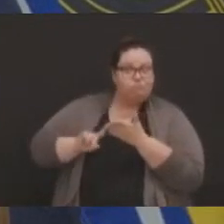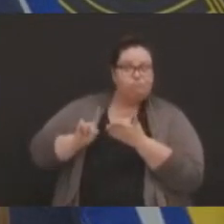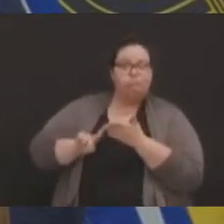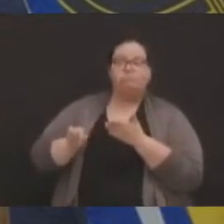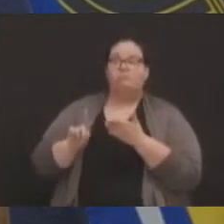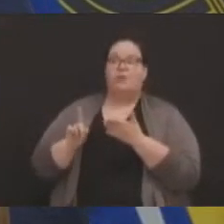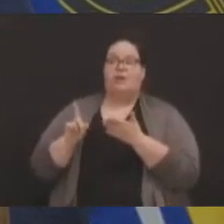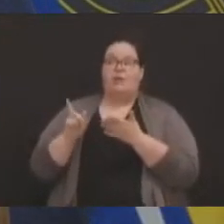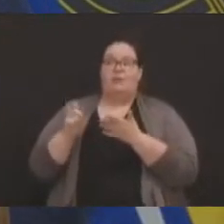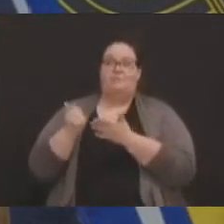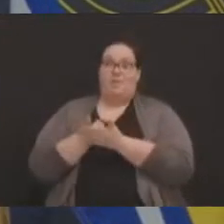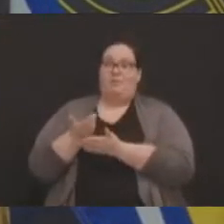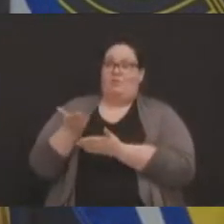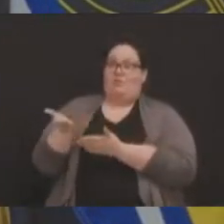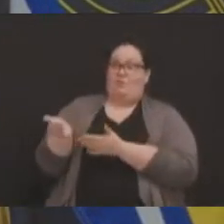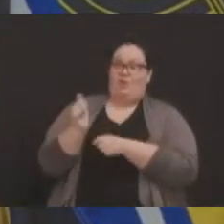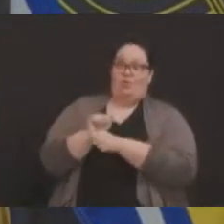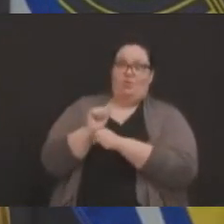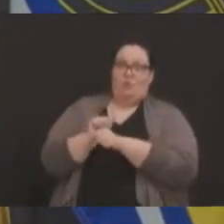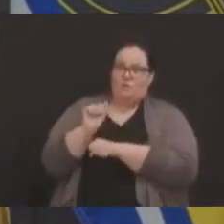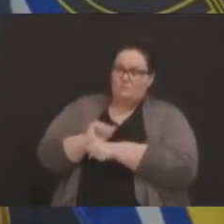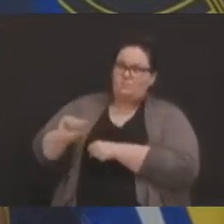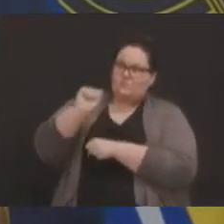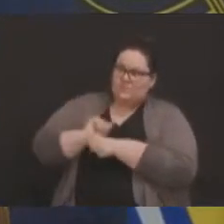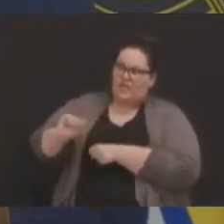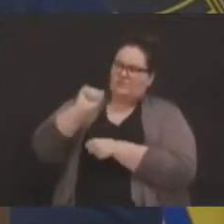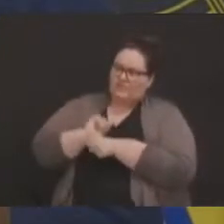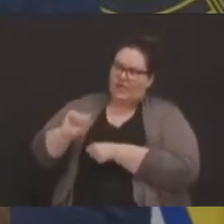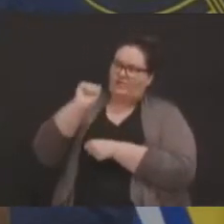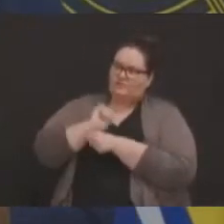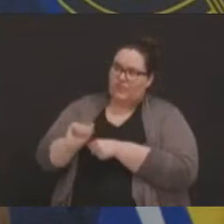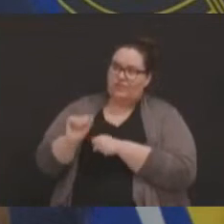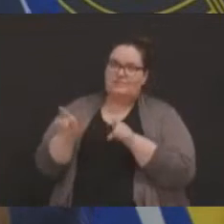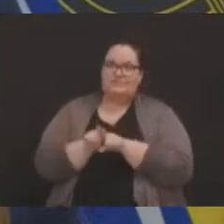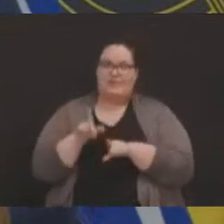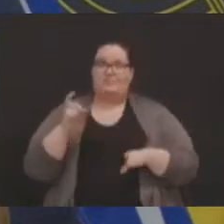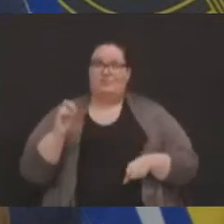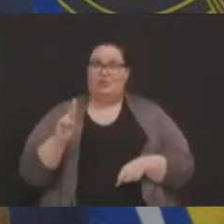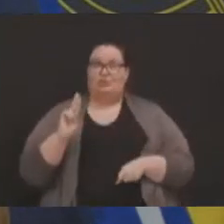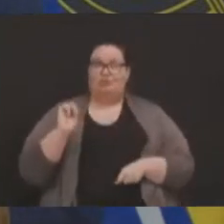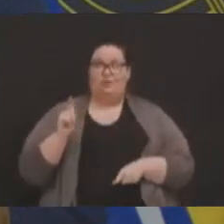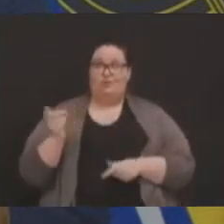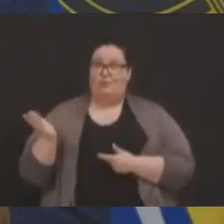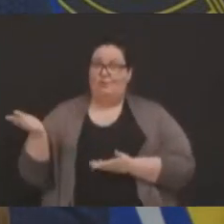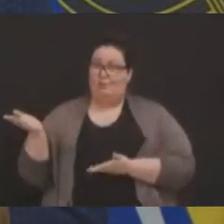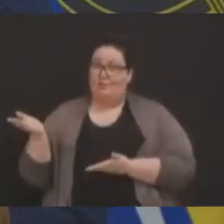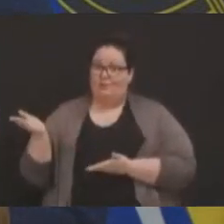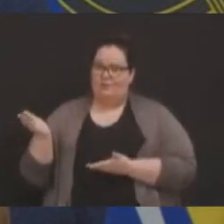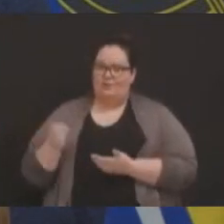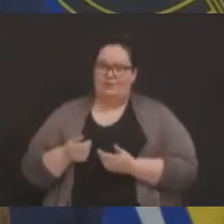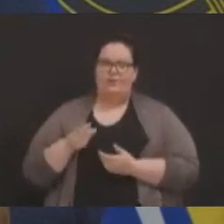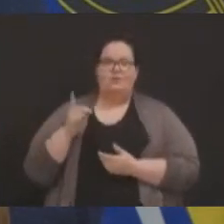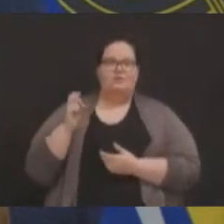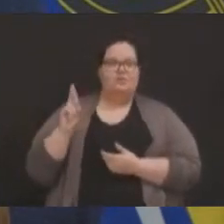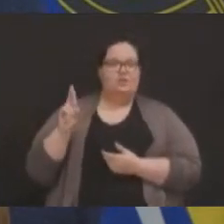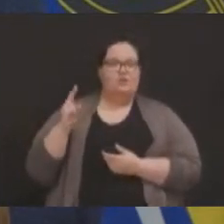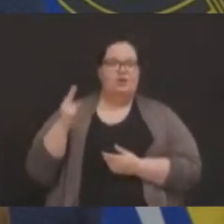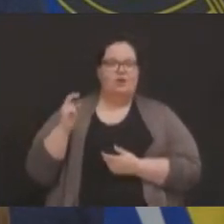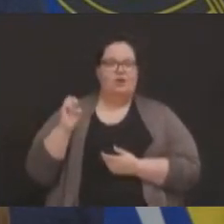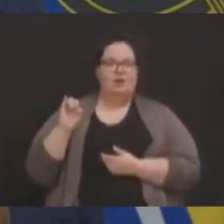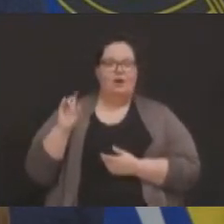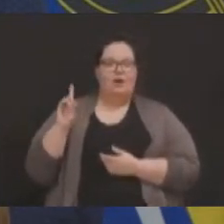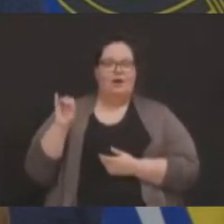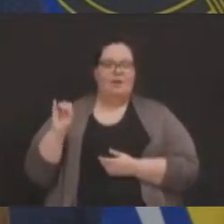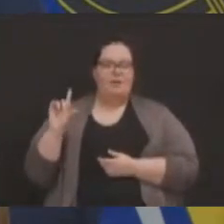the ADM of Public Health. This has been an absolute marathon pandemic, and the amount